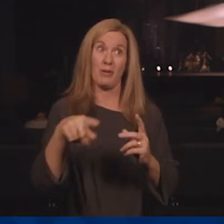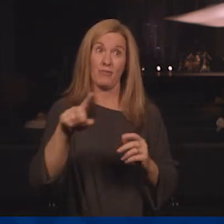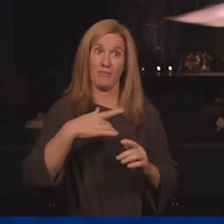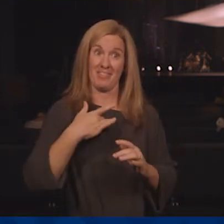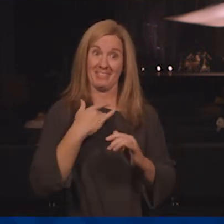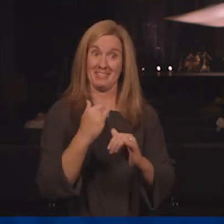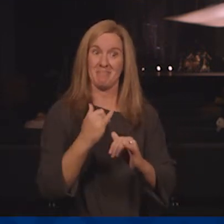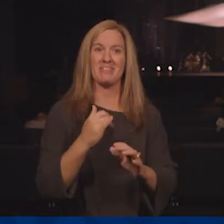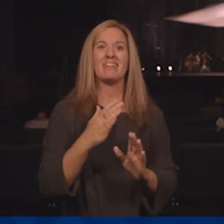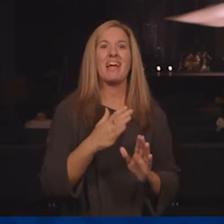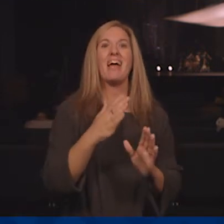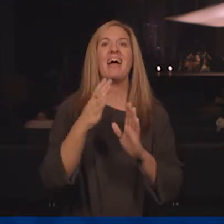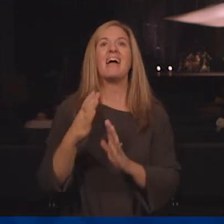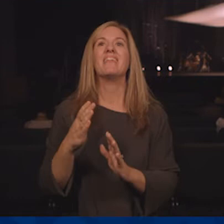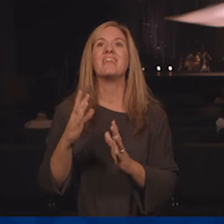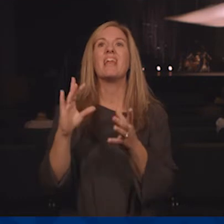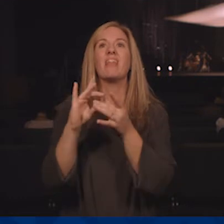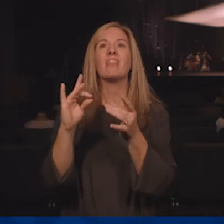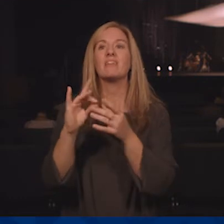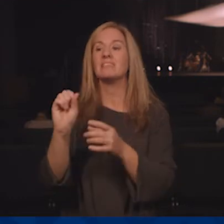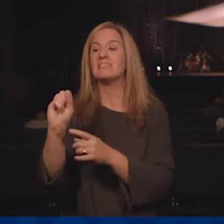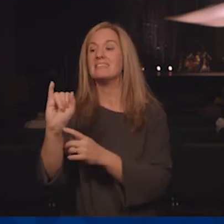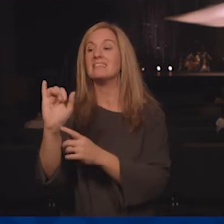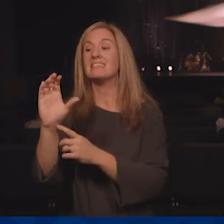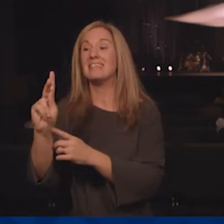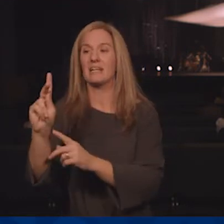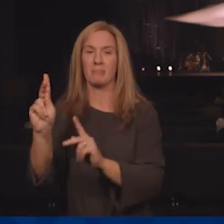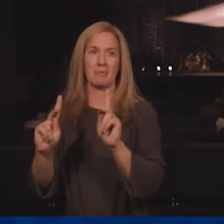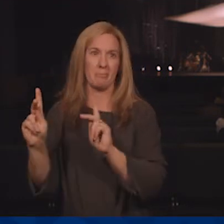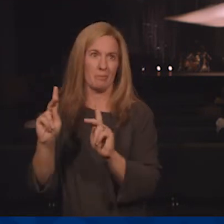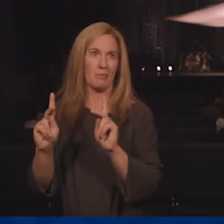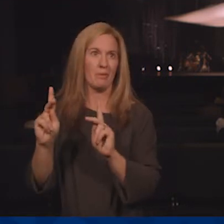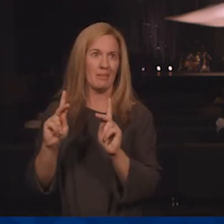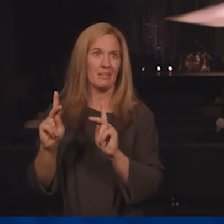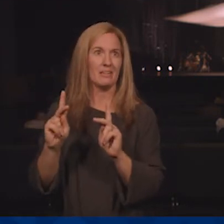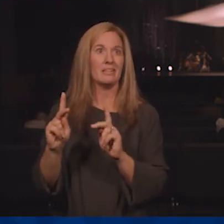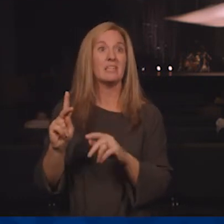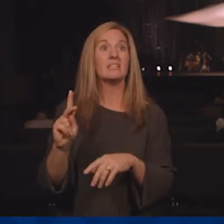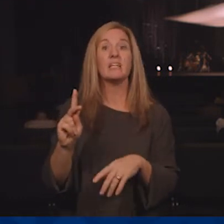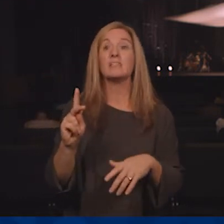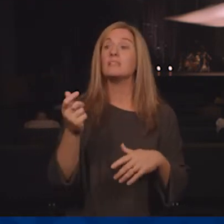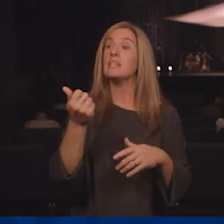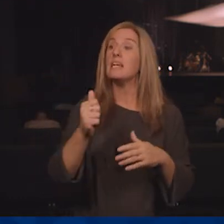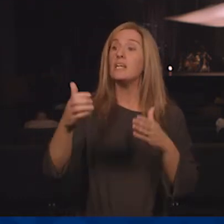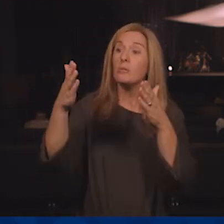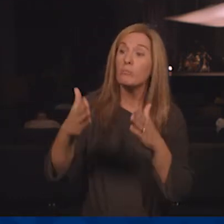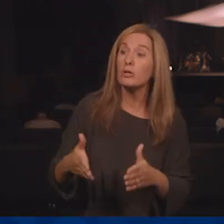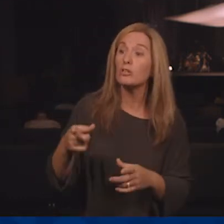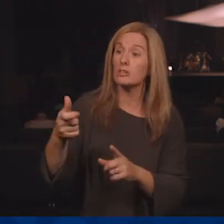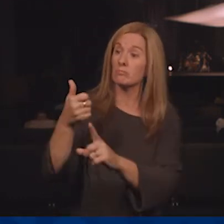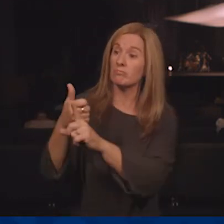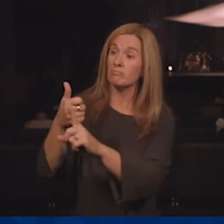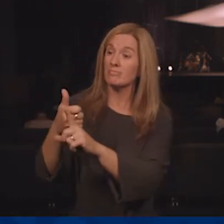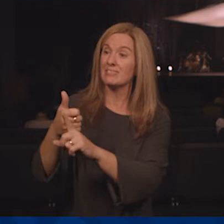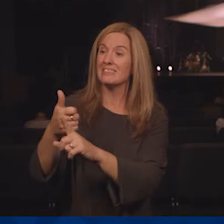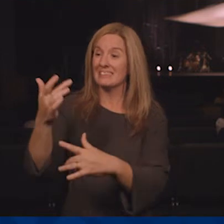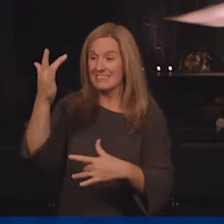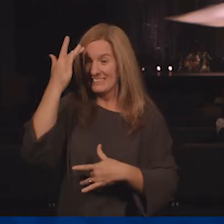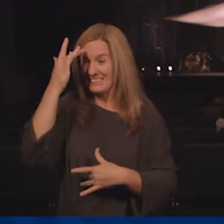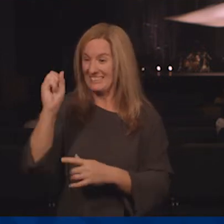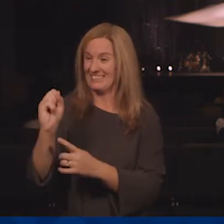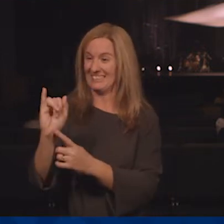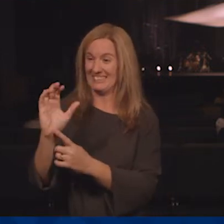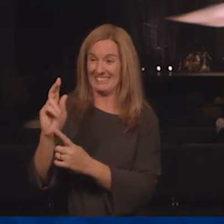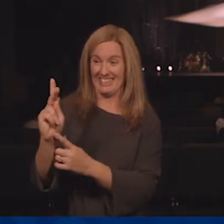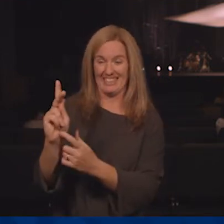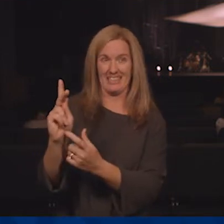sick people. He kind of zags into this conversation. Is anyone among you sick? So the first thing I want us to pay attention